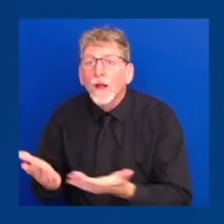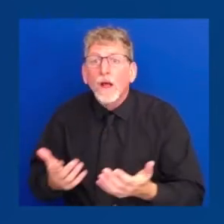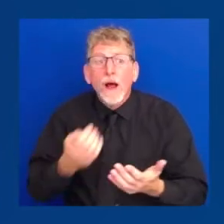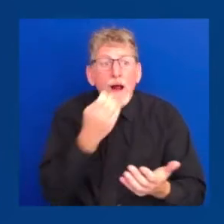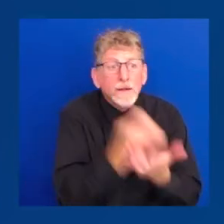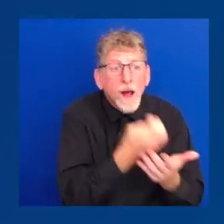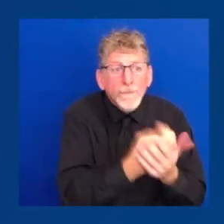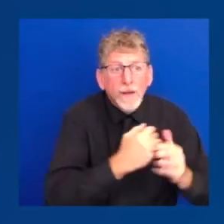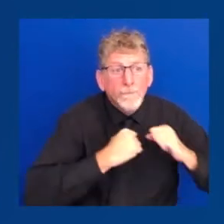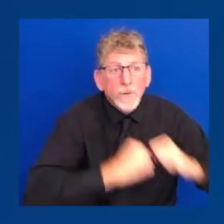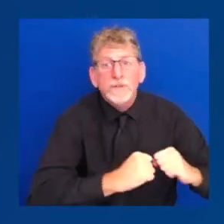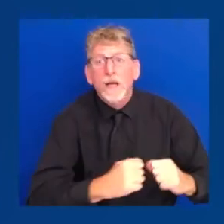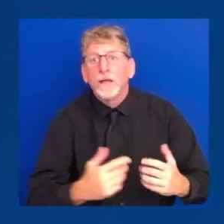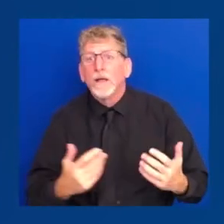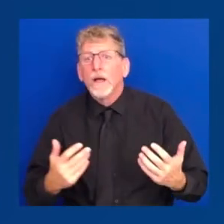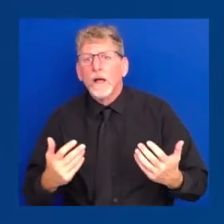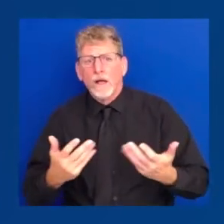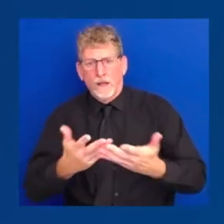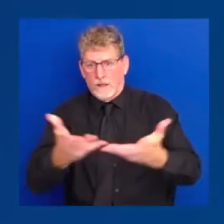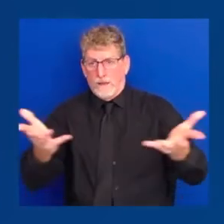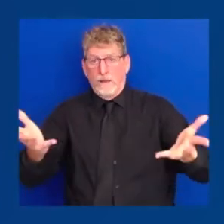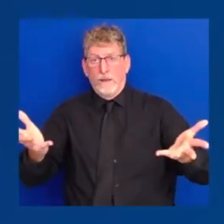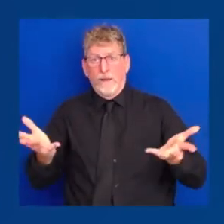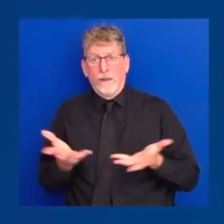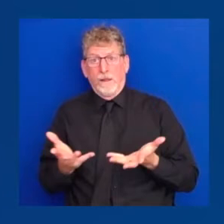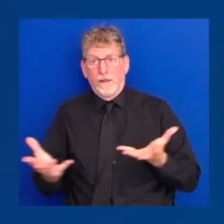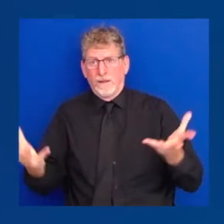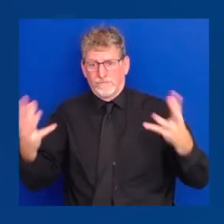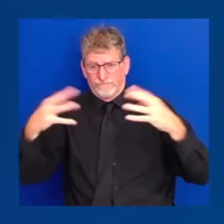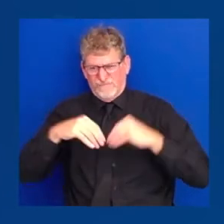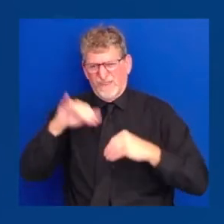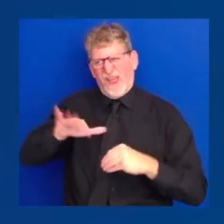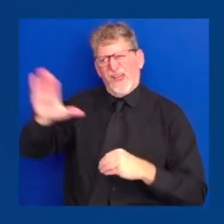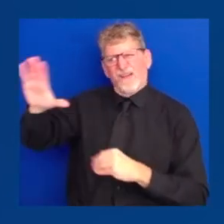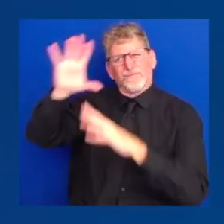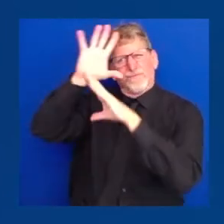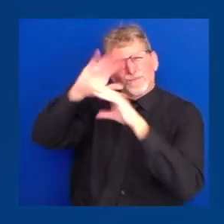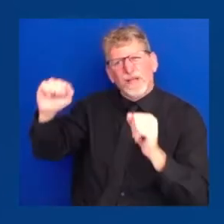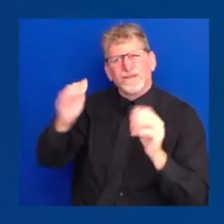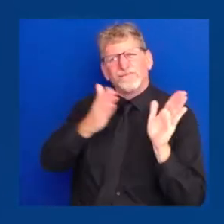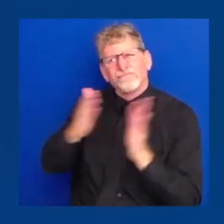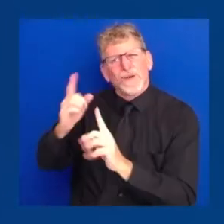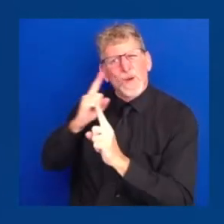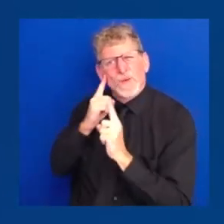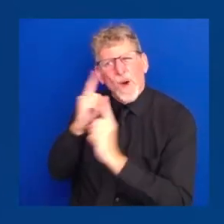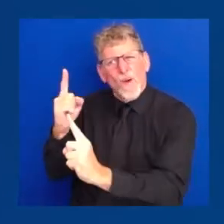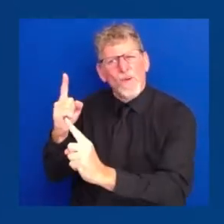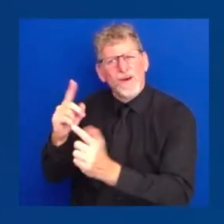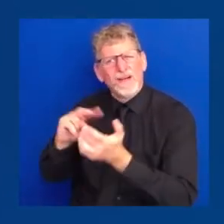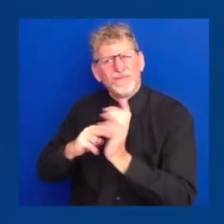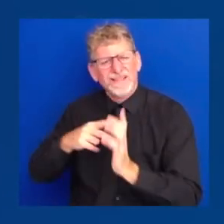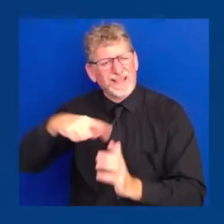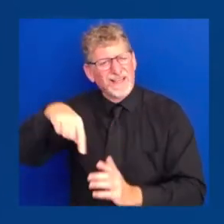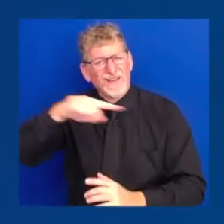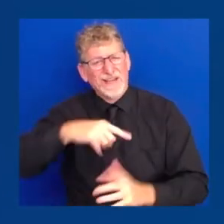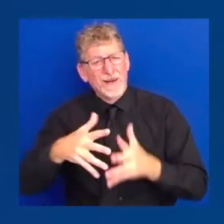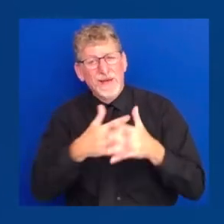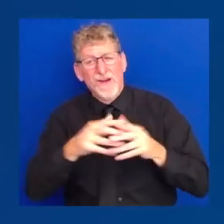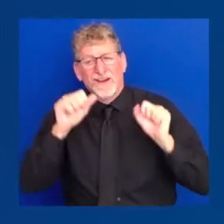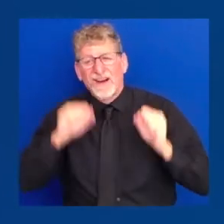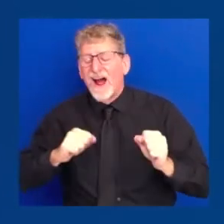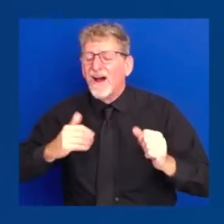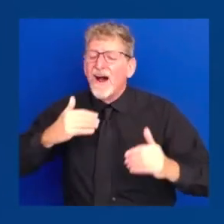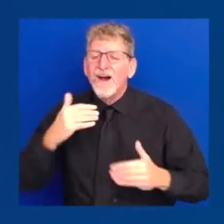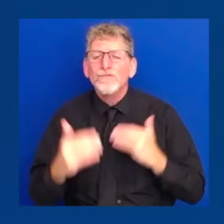will enable us to move forward safely, to get back to our more normal routines.